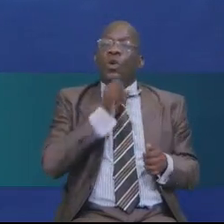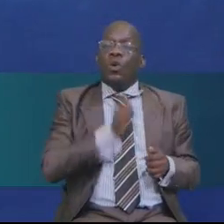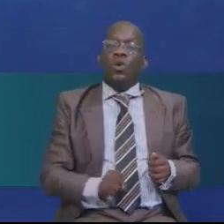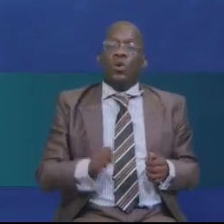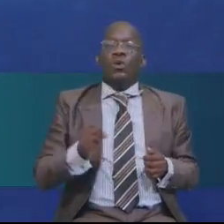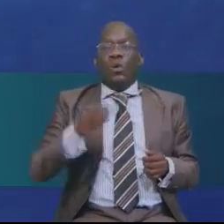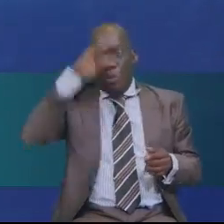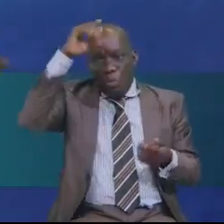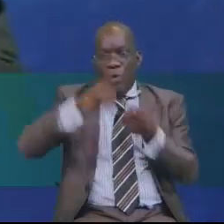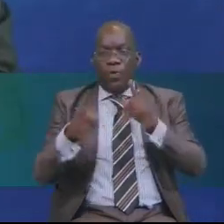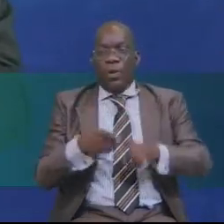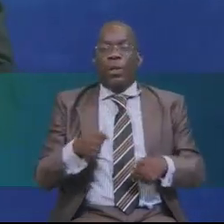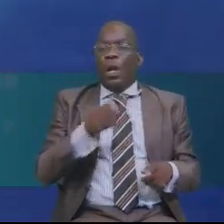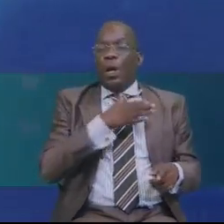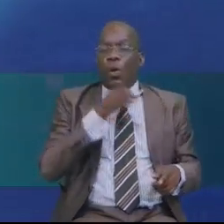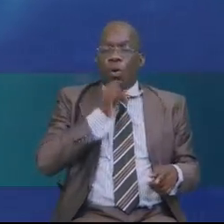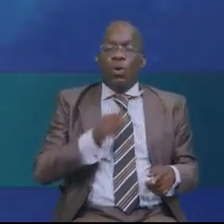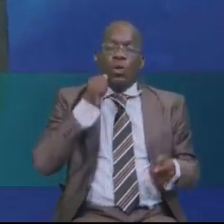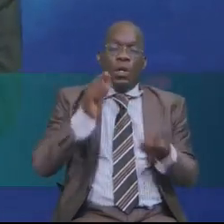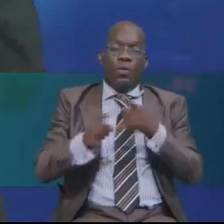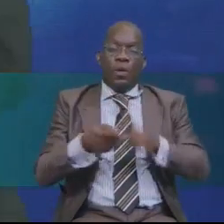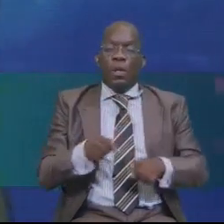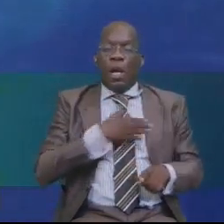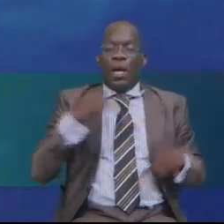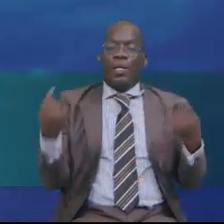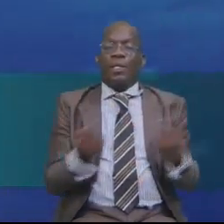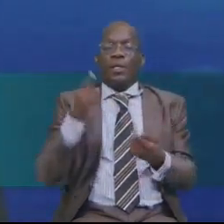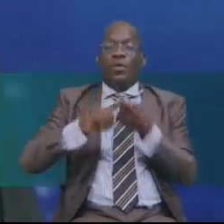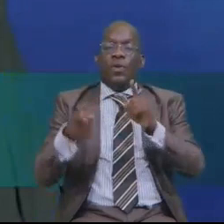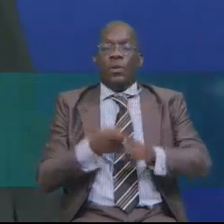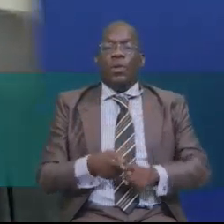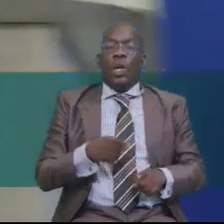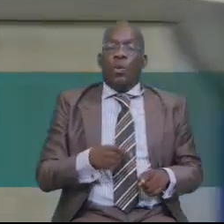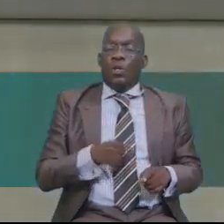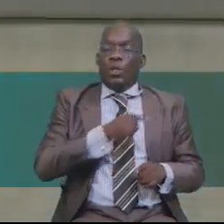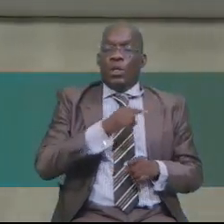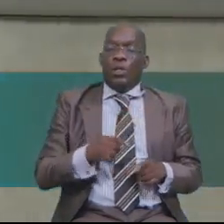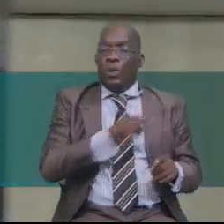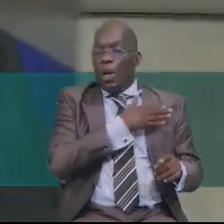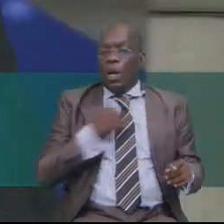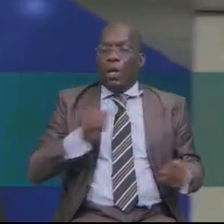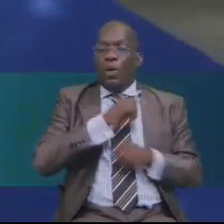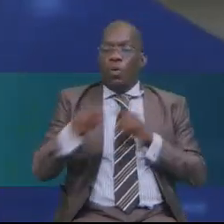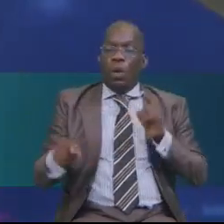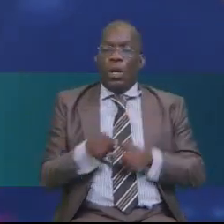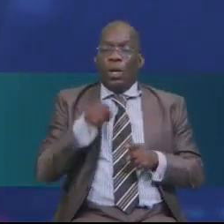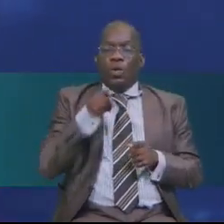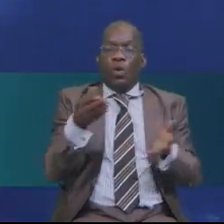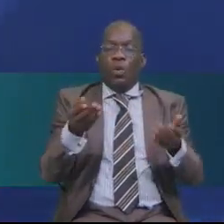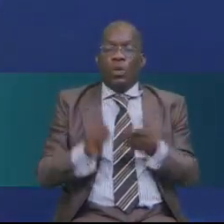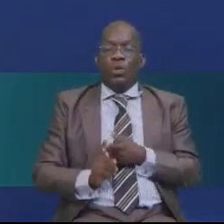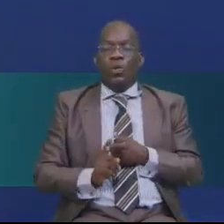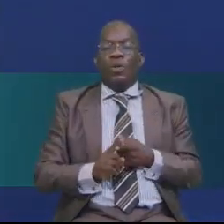old girlfriend and the old sin partner. And whenever you want a release of your mind,